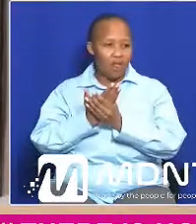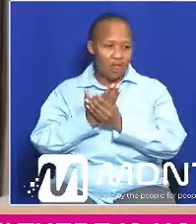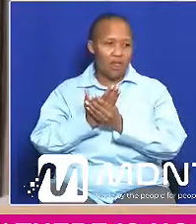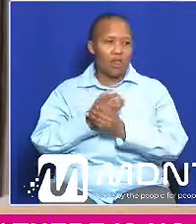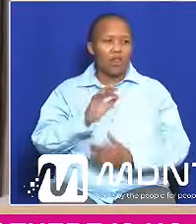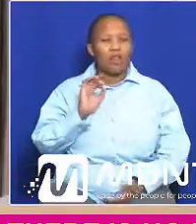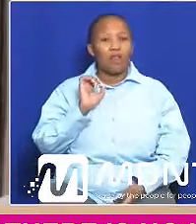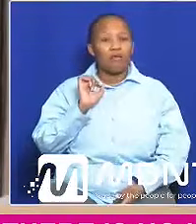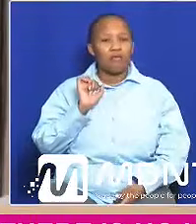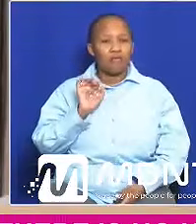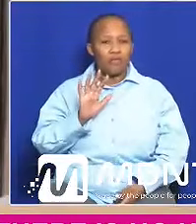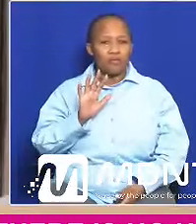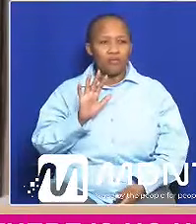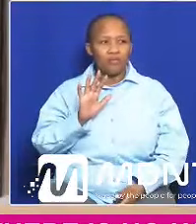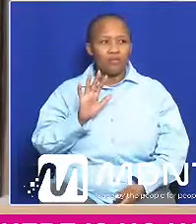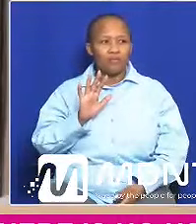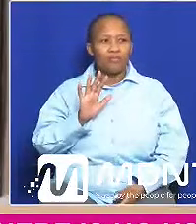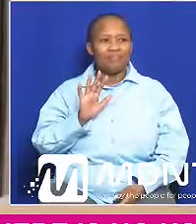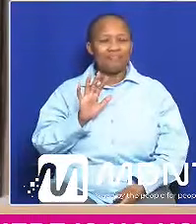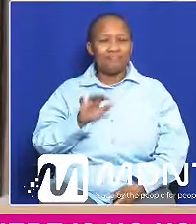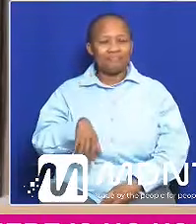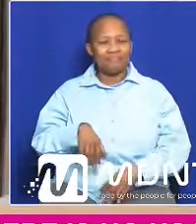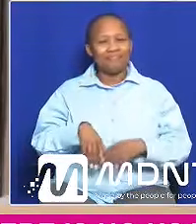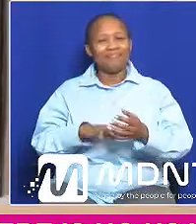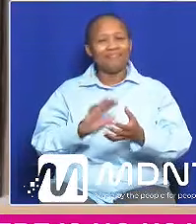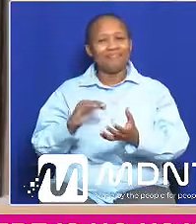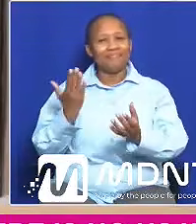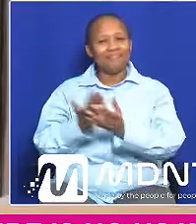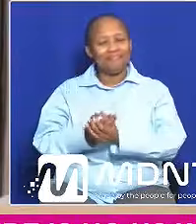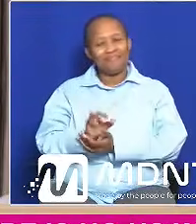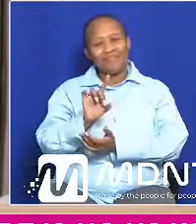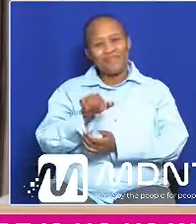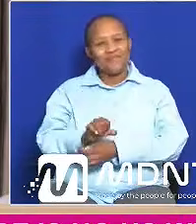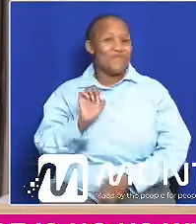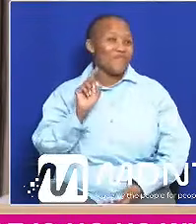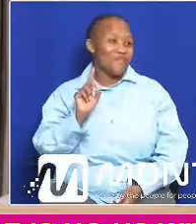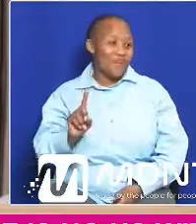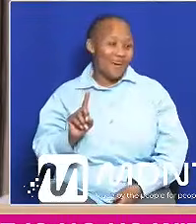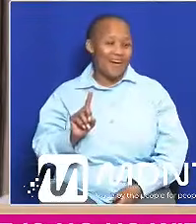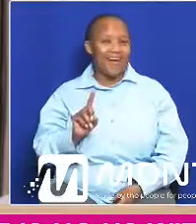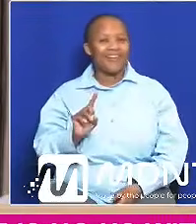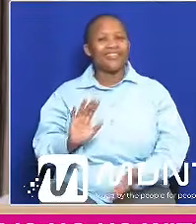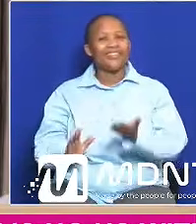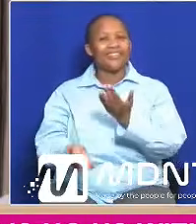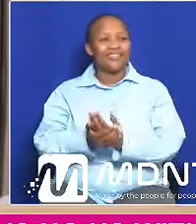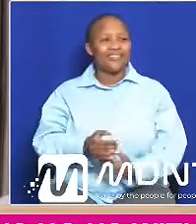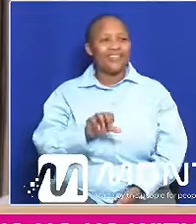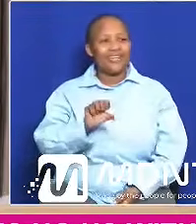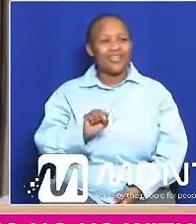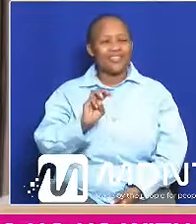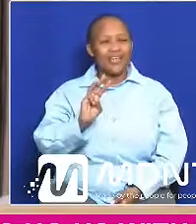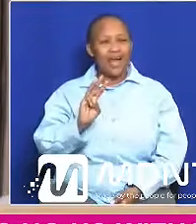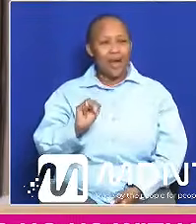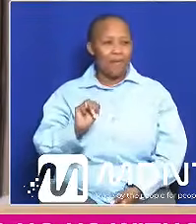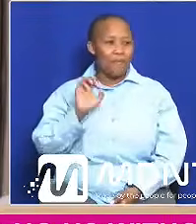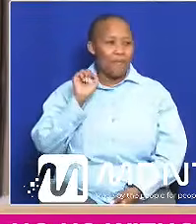I'll start again, to file 1.1, annexure SM1 appearing, it's numbered